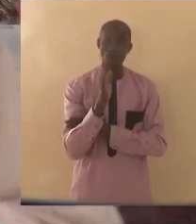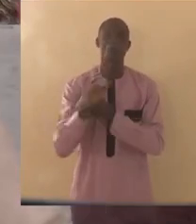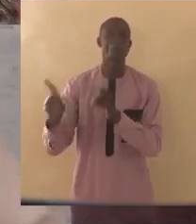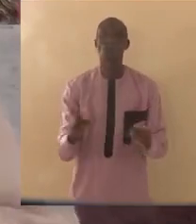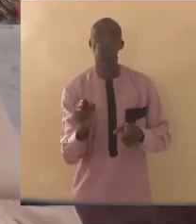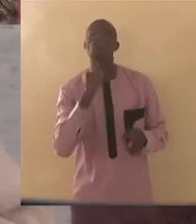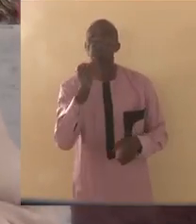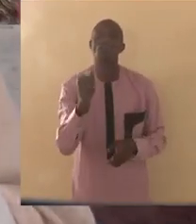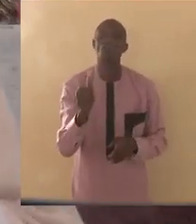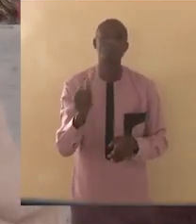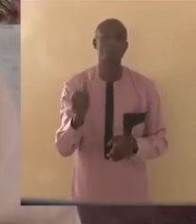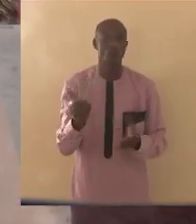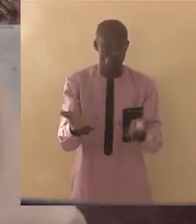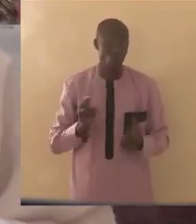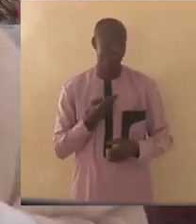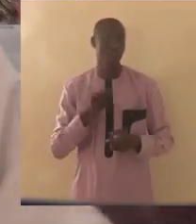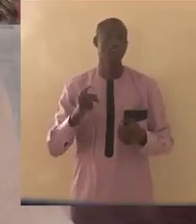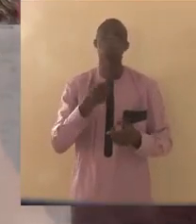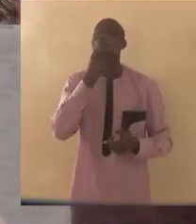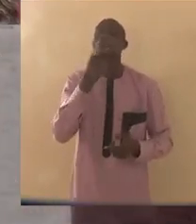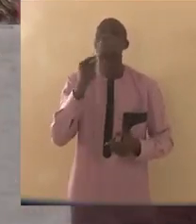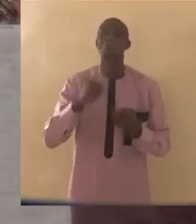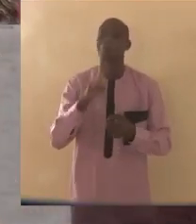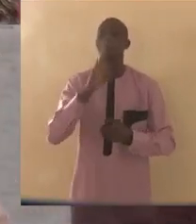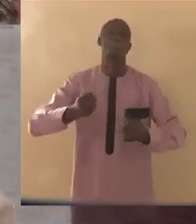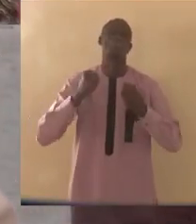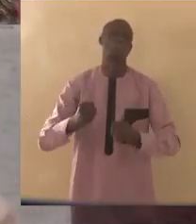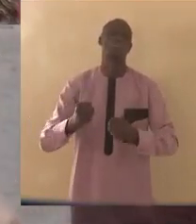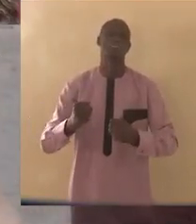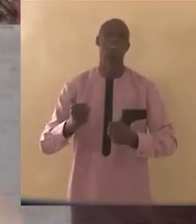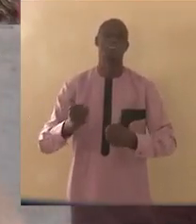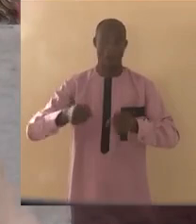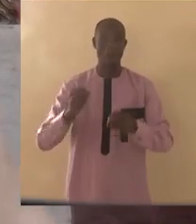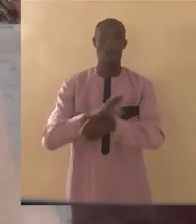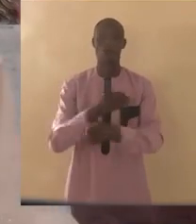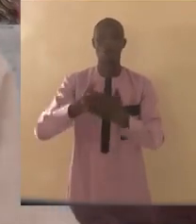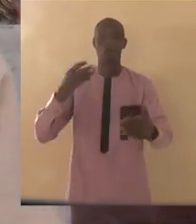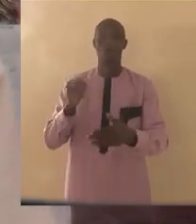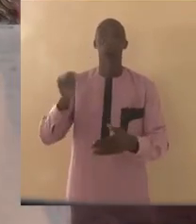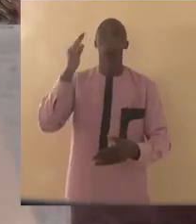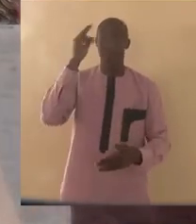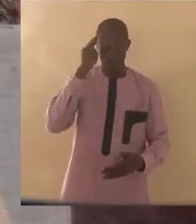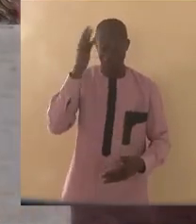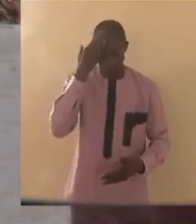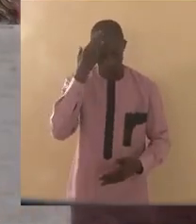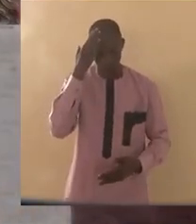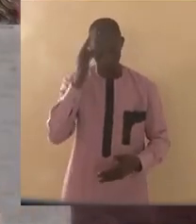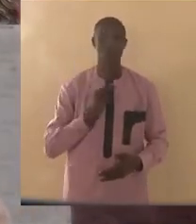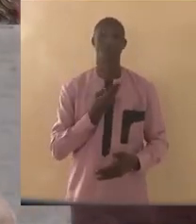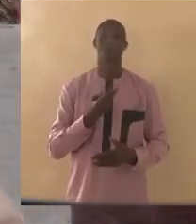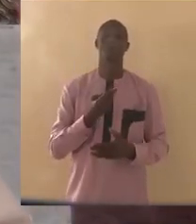God does not want us to play power, to pretend to be strong and powerful before him. He knows of what we are